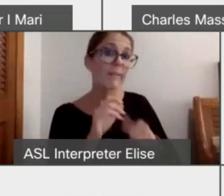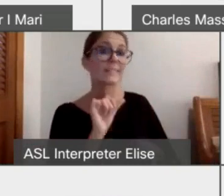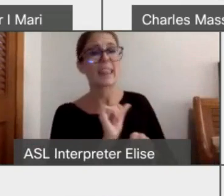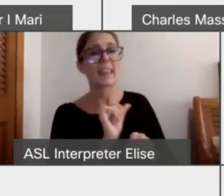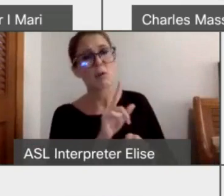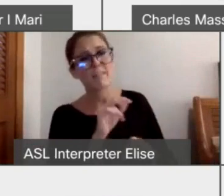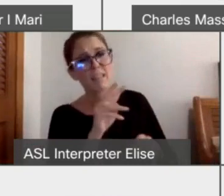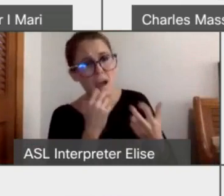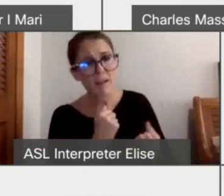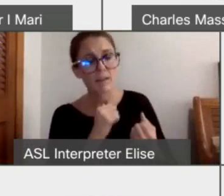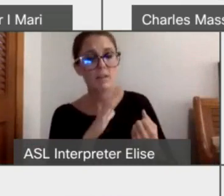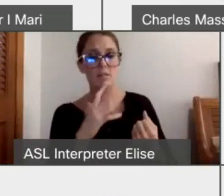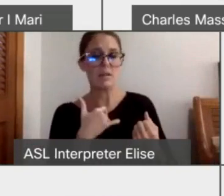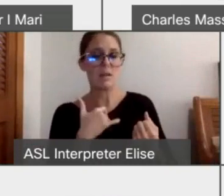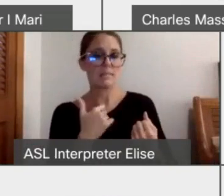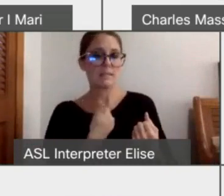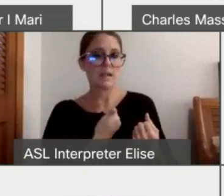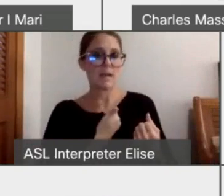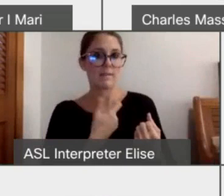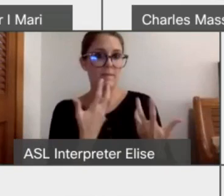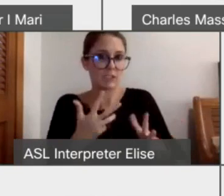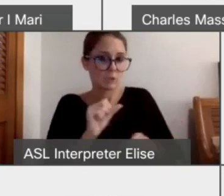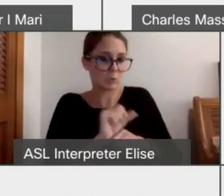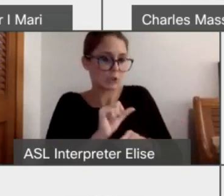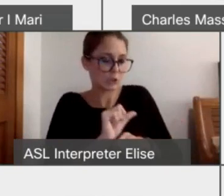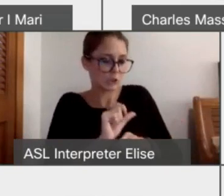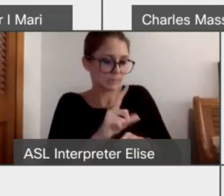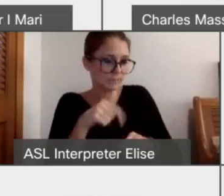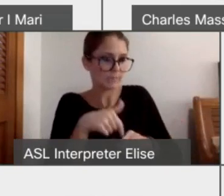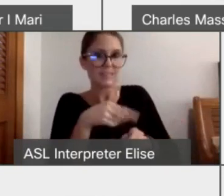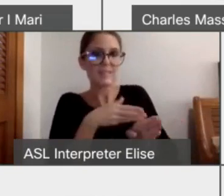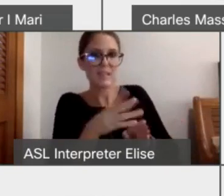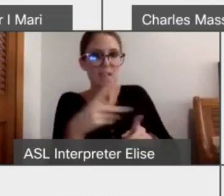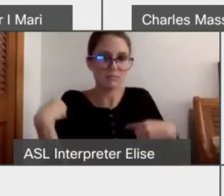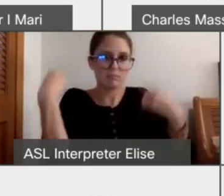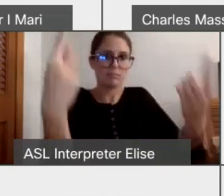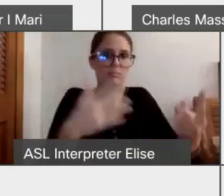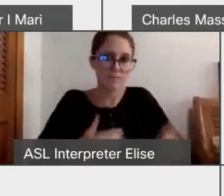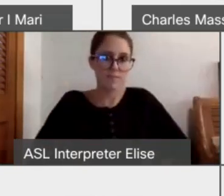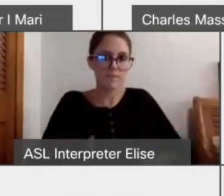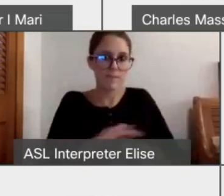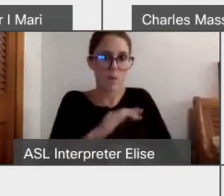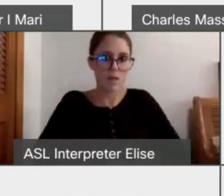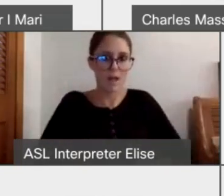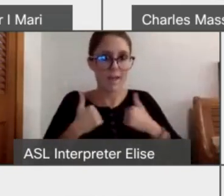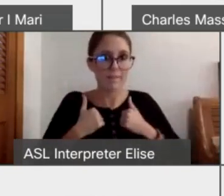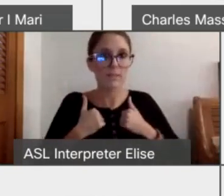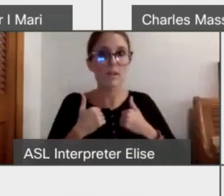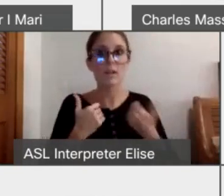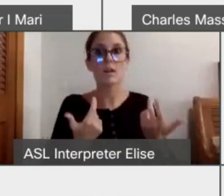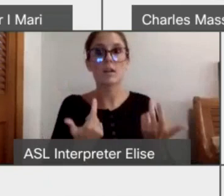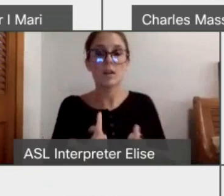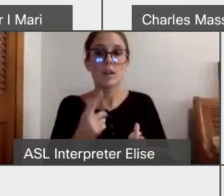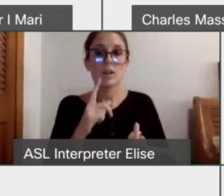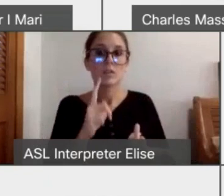speaking from someone who's worked in and out of the field of, the larger field my whole life, it's an